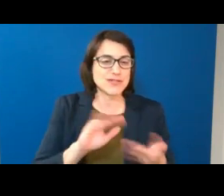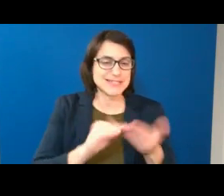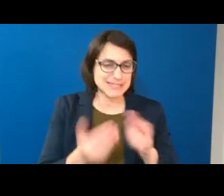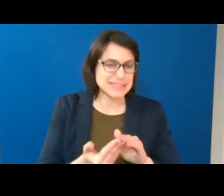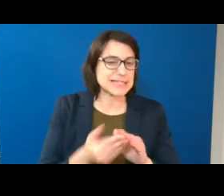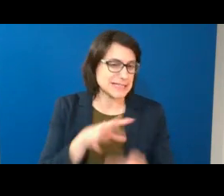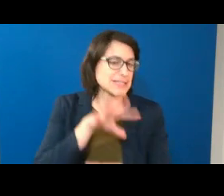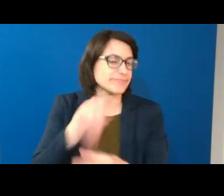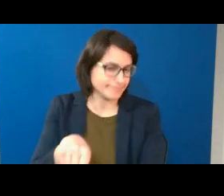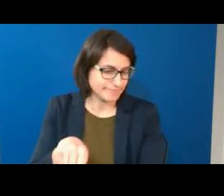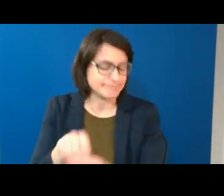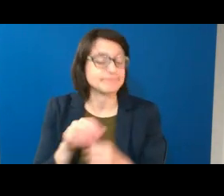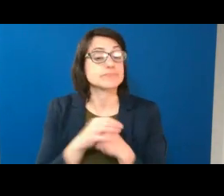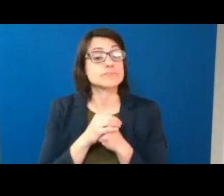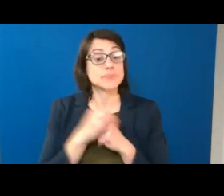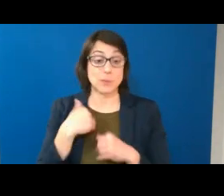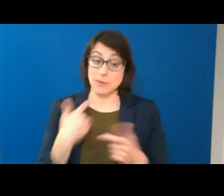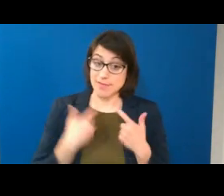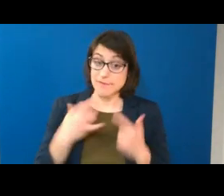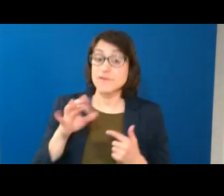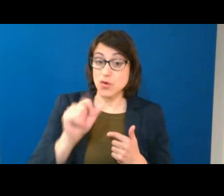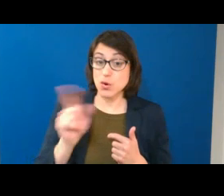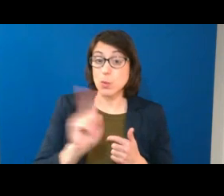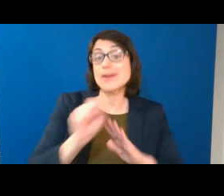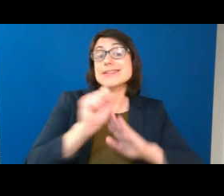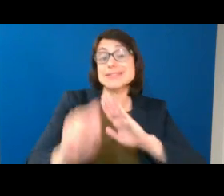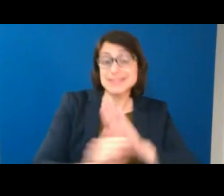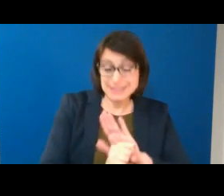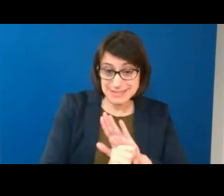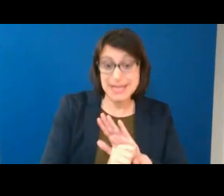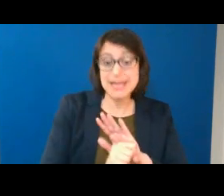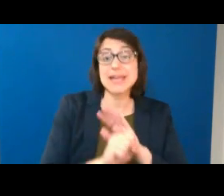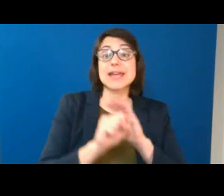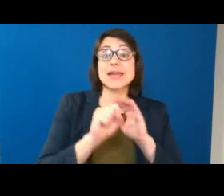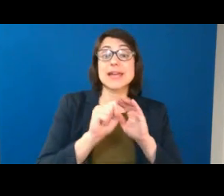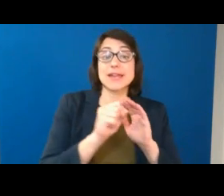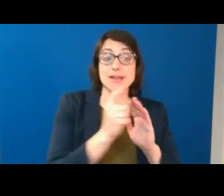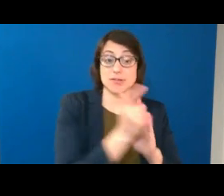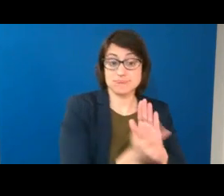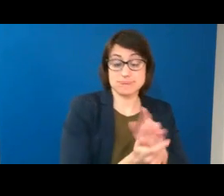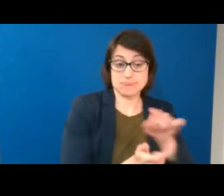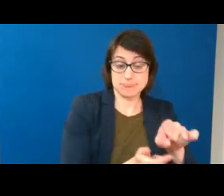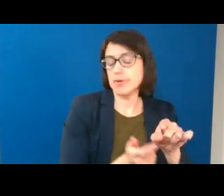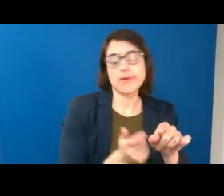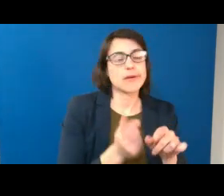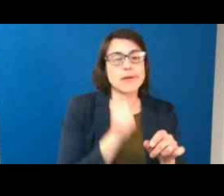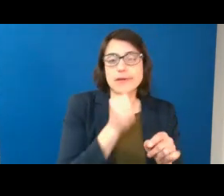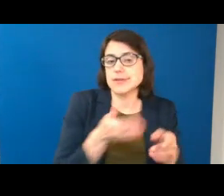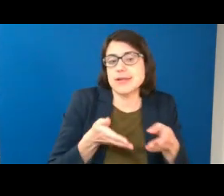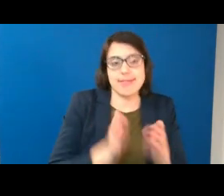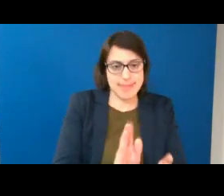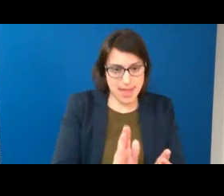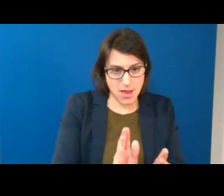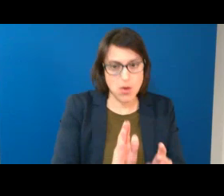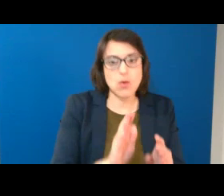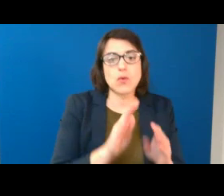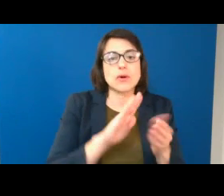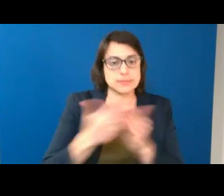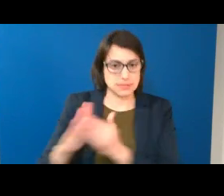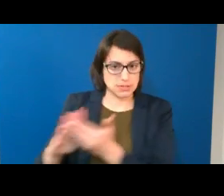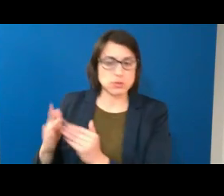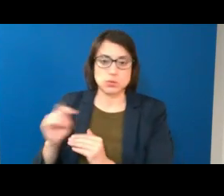Florida, where there is a state preemption that prevents individual municipalities from banning things like single-use plastics. And so we